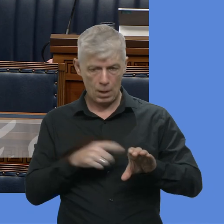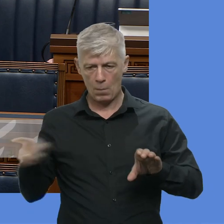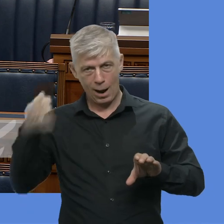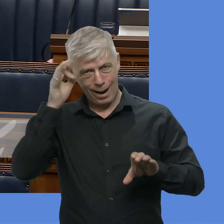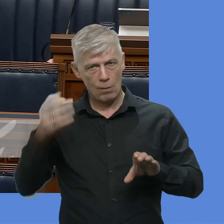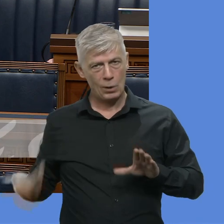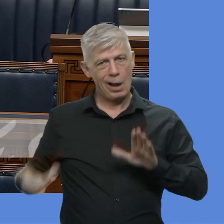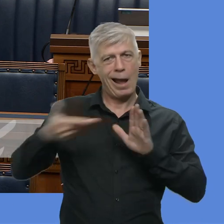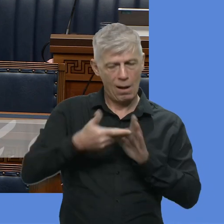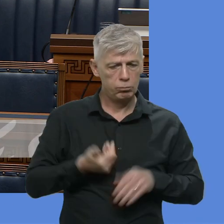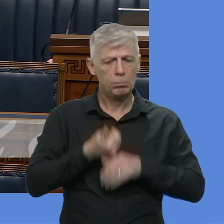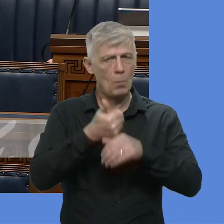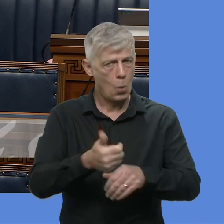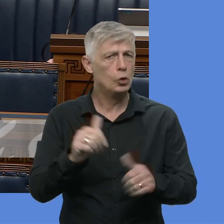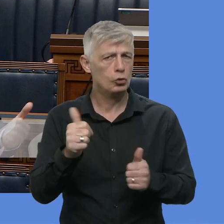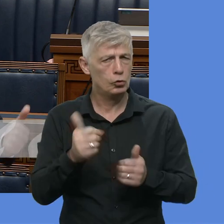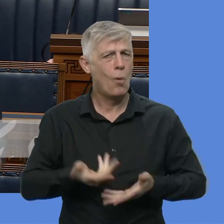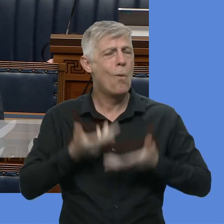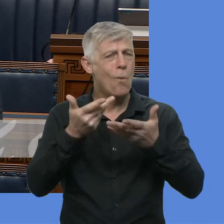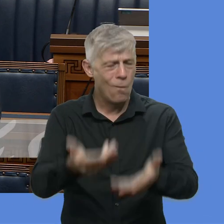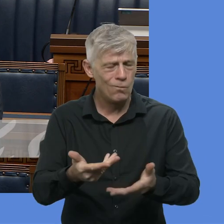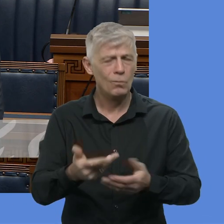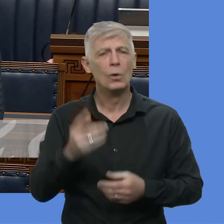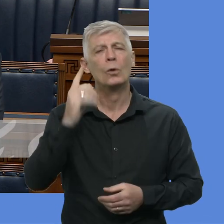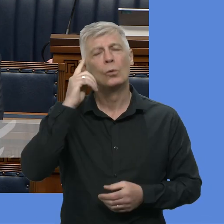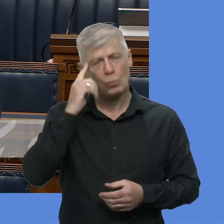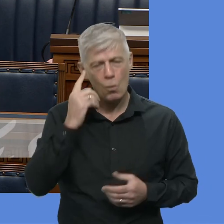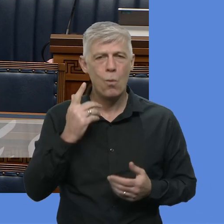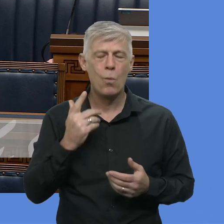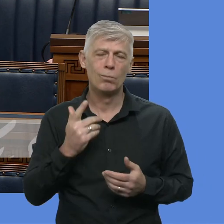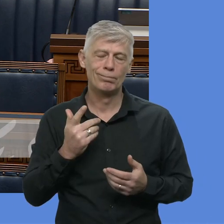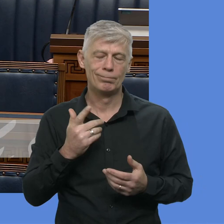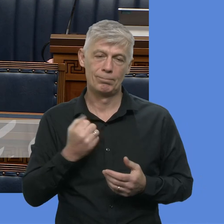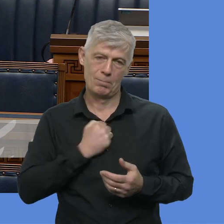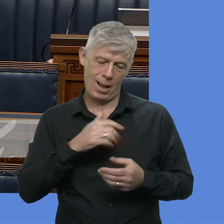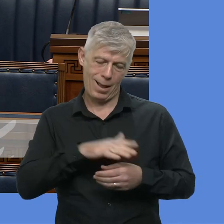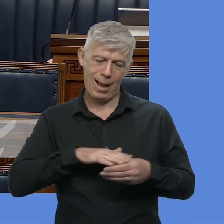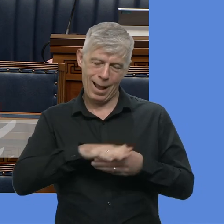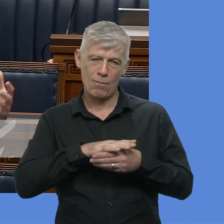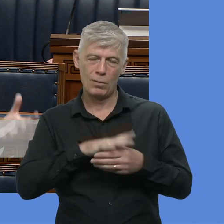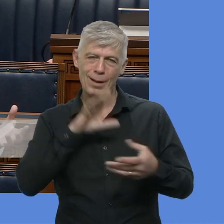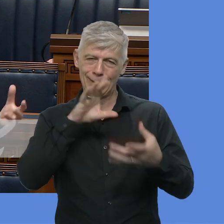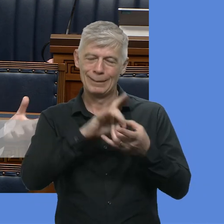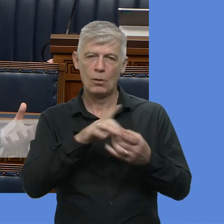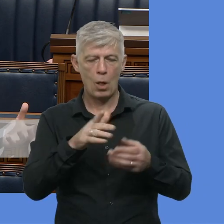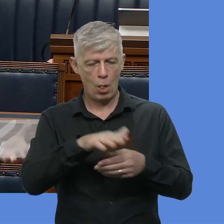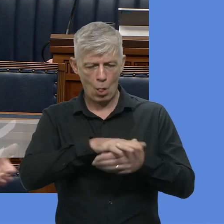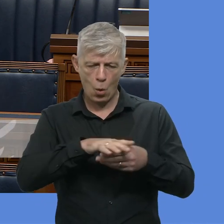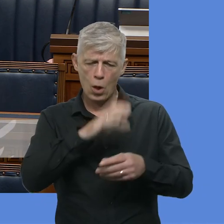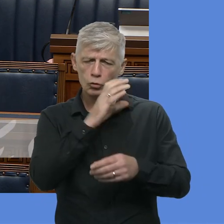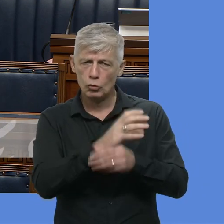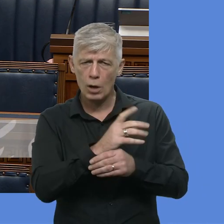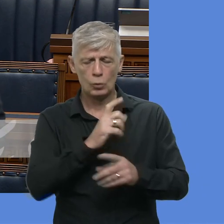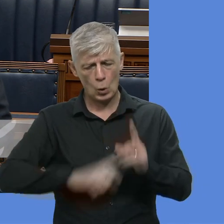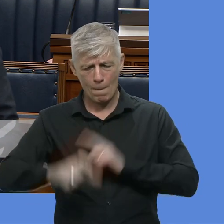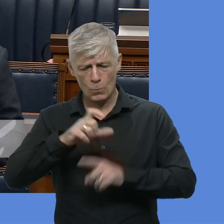the department. I know, because of some connections I have in the Eglinton area, that local churches and community groups in